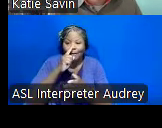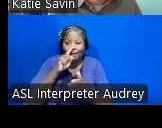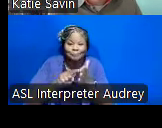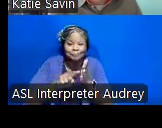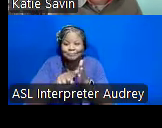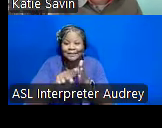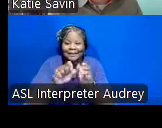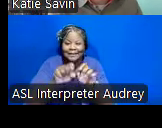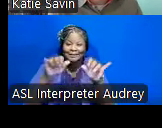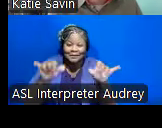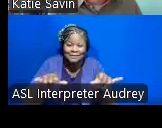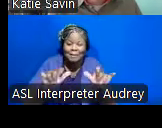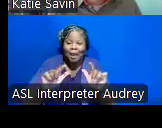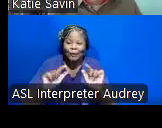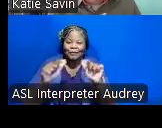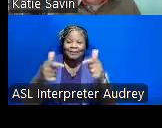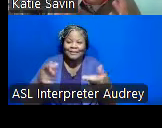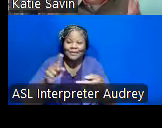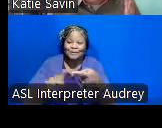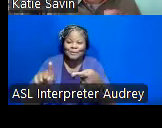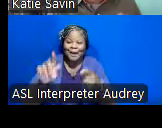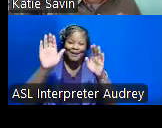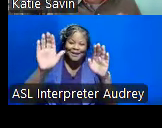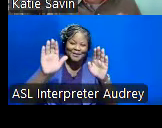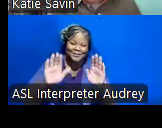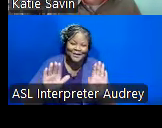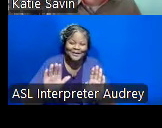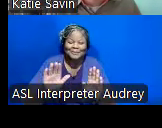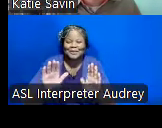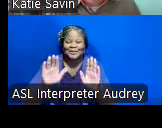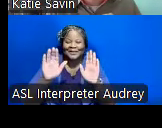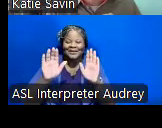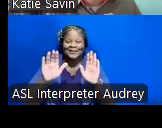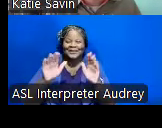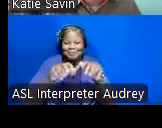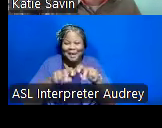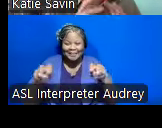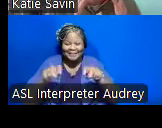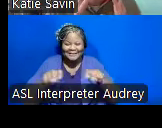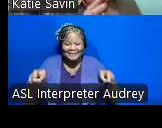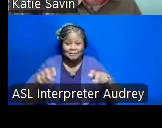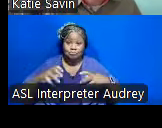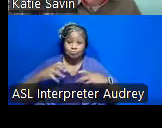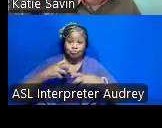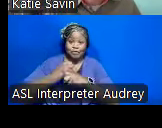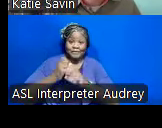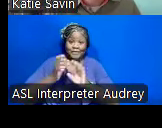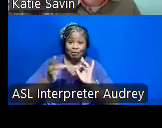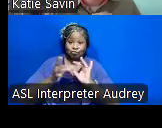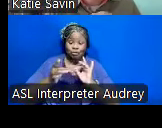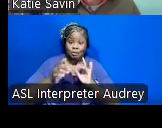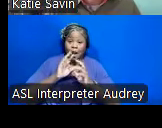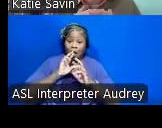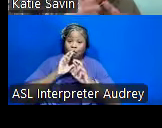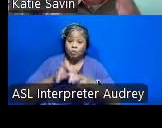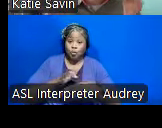and I will leave that to my incredible fellow panelists, but just briefly mention that we concluded our report with